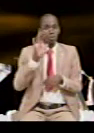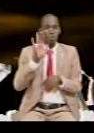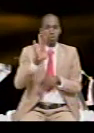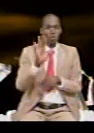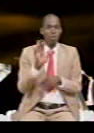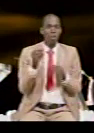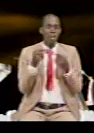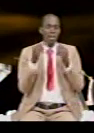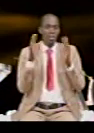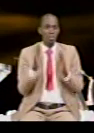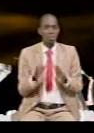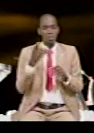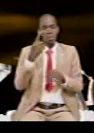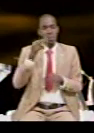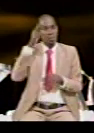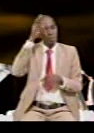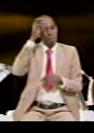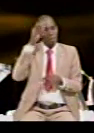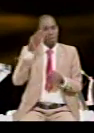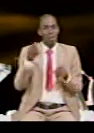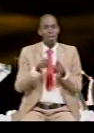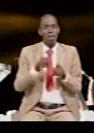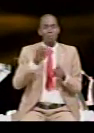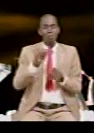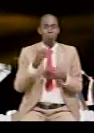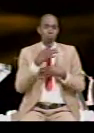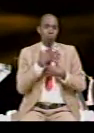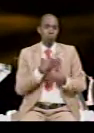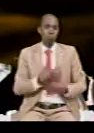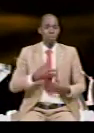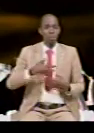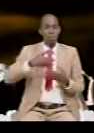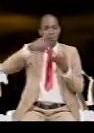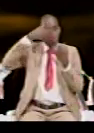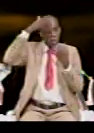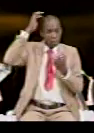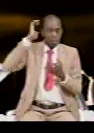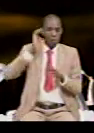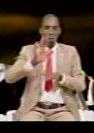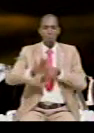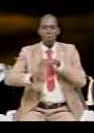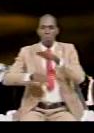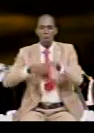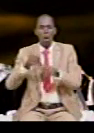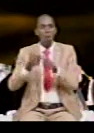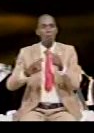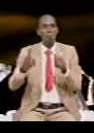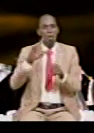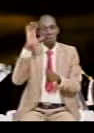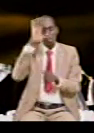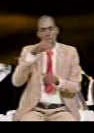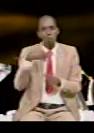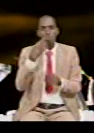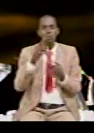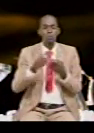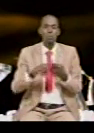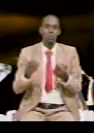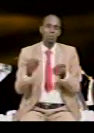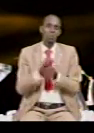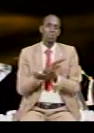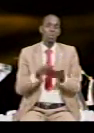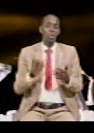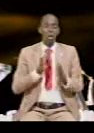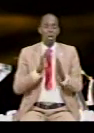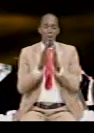devil, as a roaring lion, walketh about seeking whom he may devour. Our prayer is